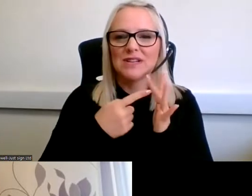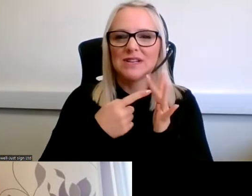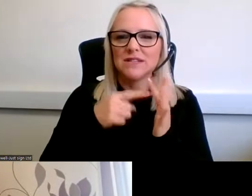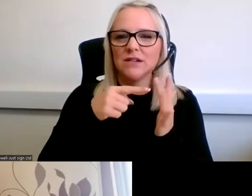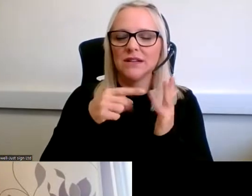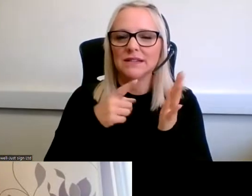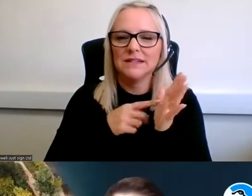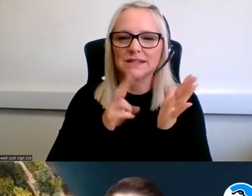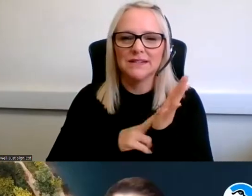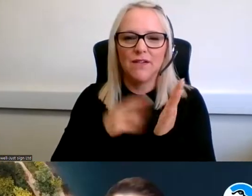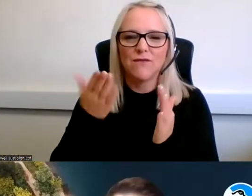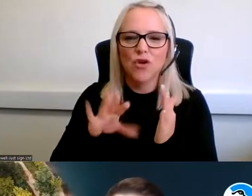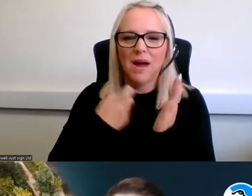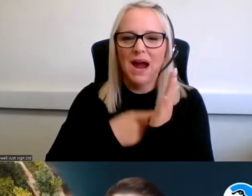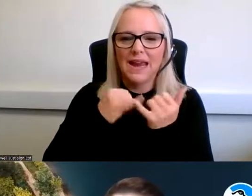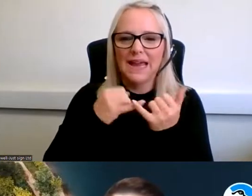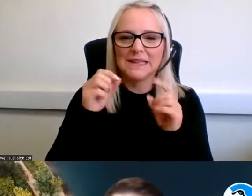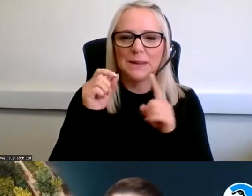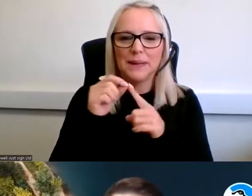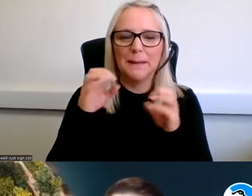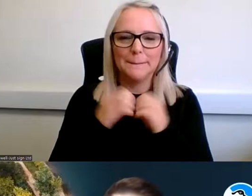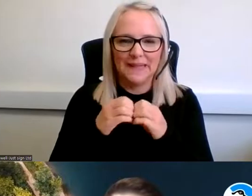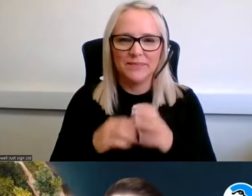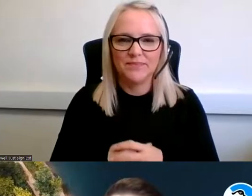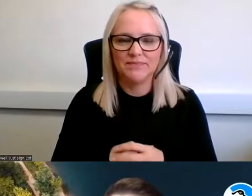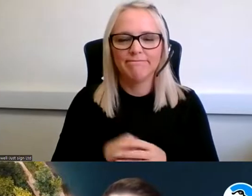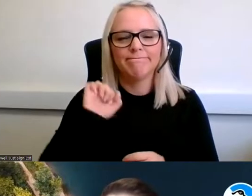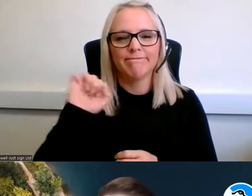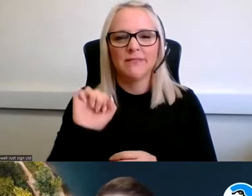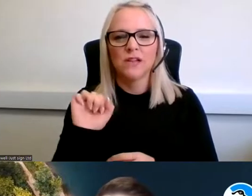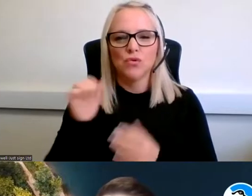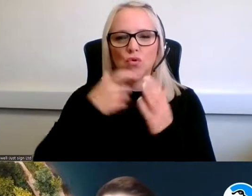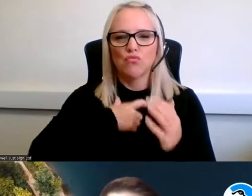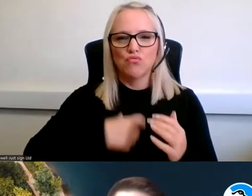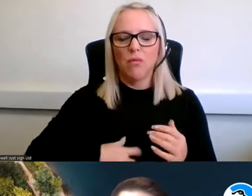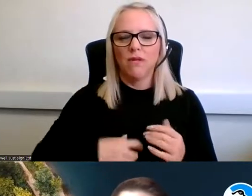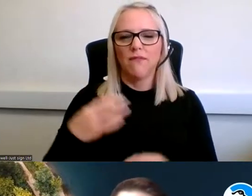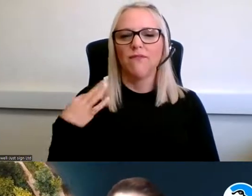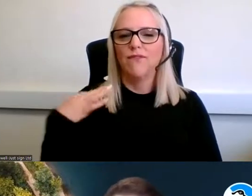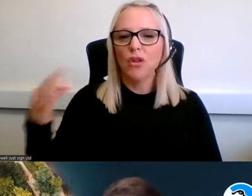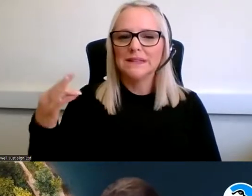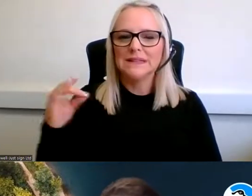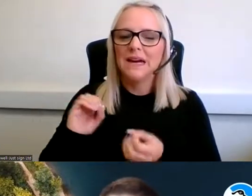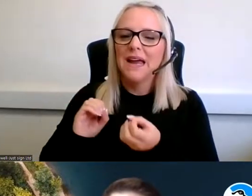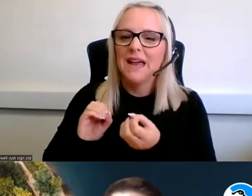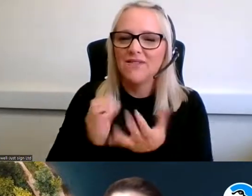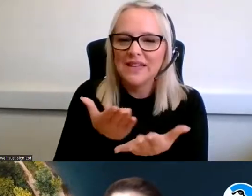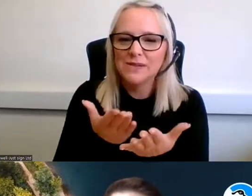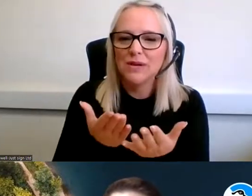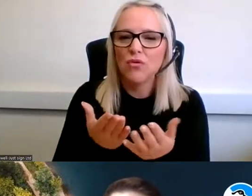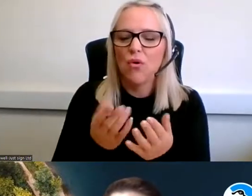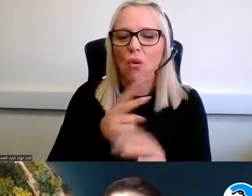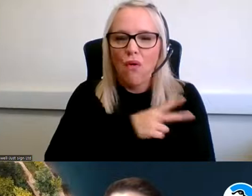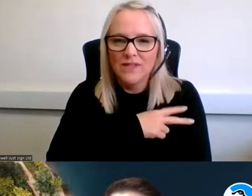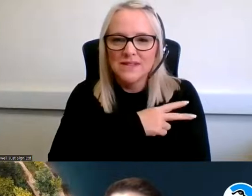RSPB. So Kristian's current role is a volunteering development officer with RSPB Scotland, supporting volunteering across Scotland, but